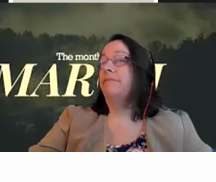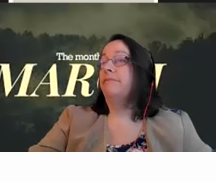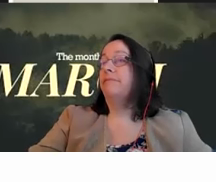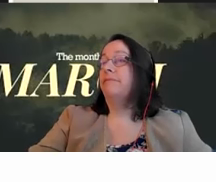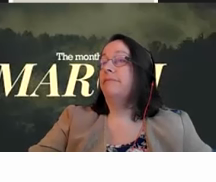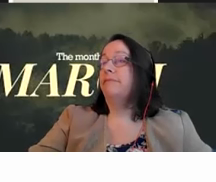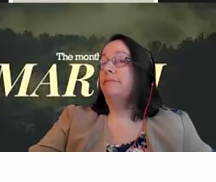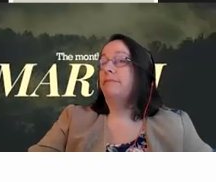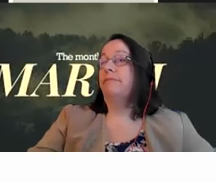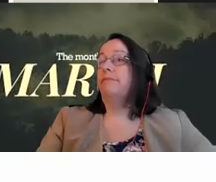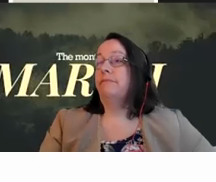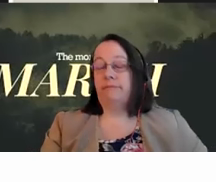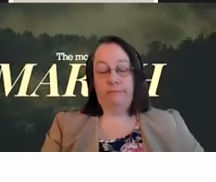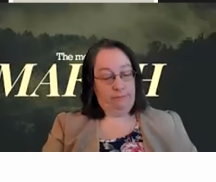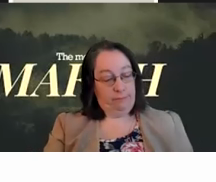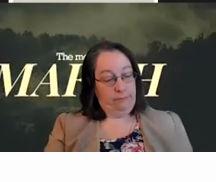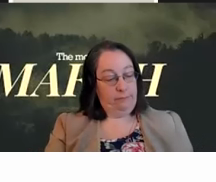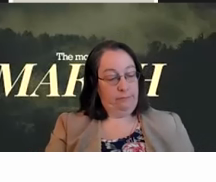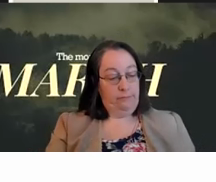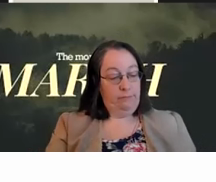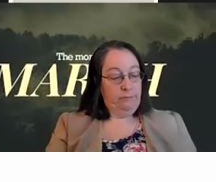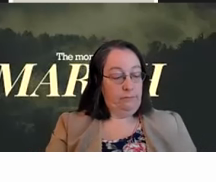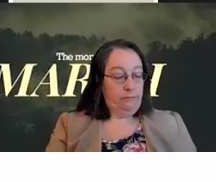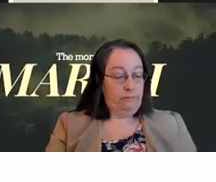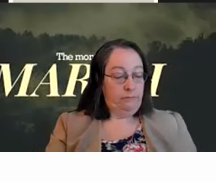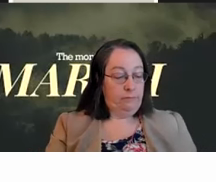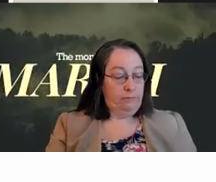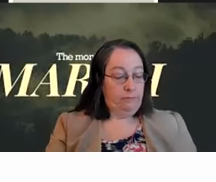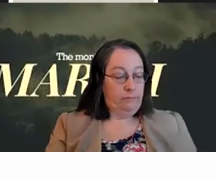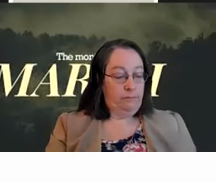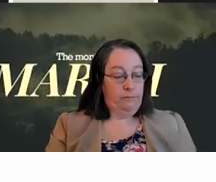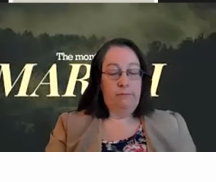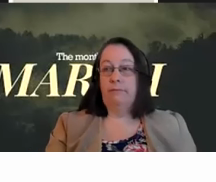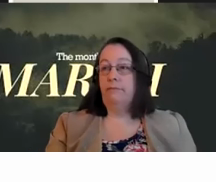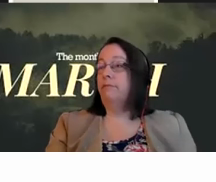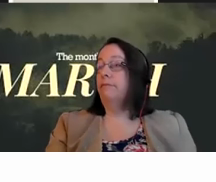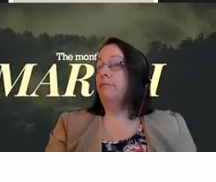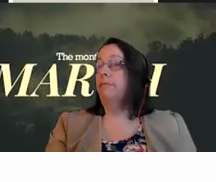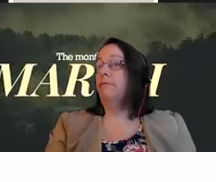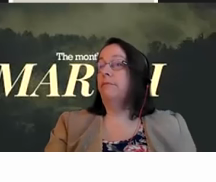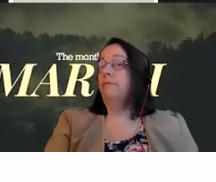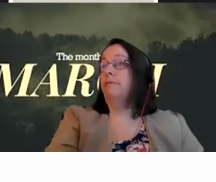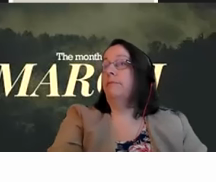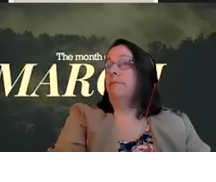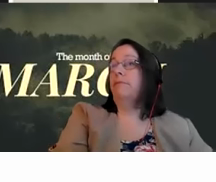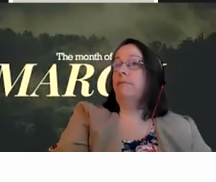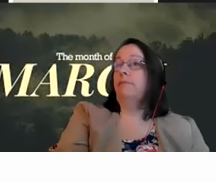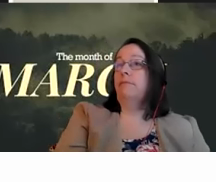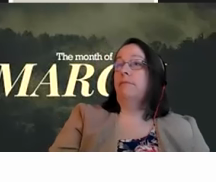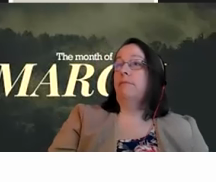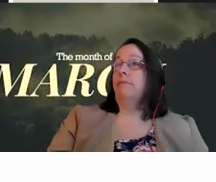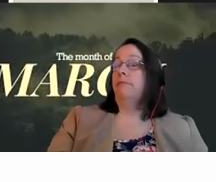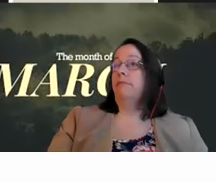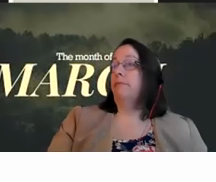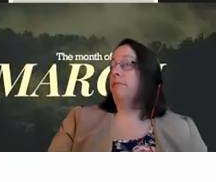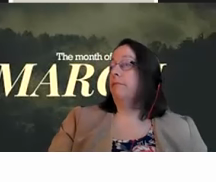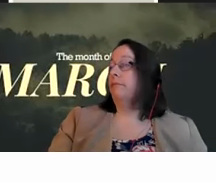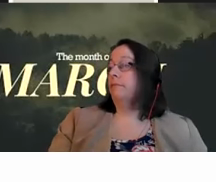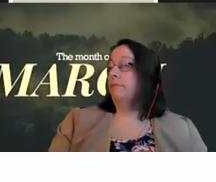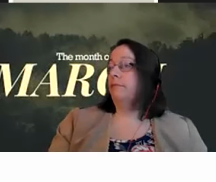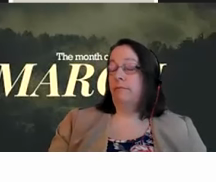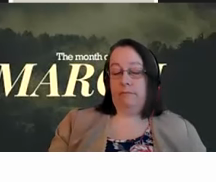us and our families. We are perhaps all much closer to a flipped lid to the